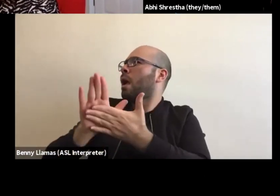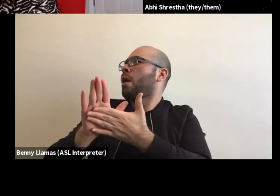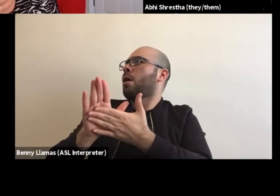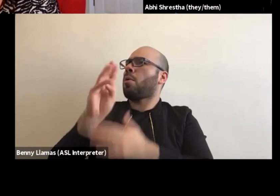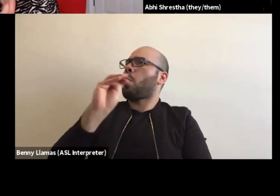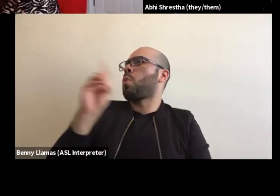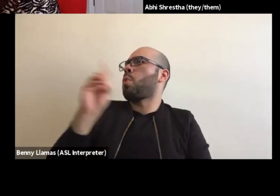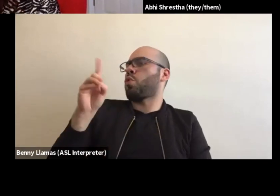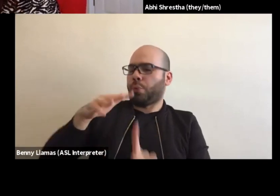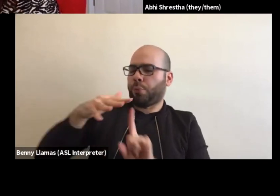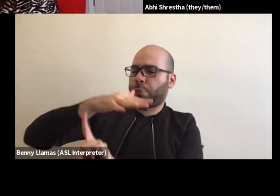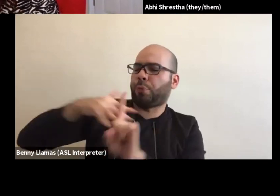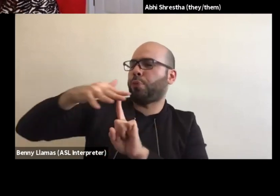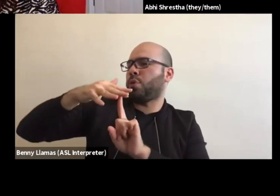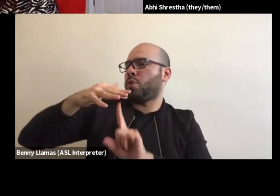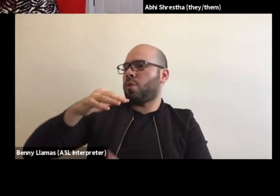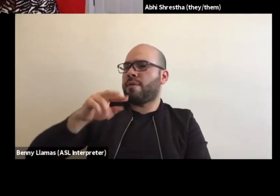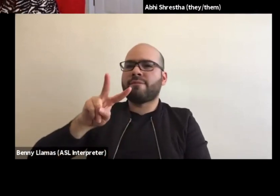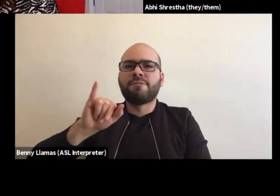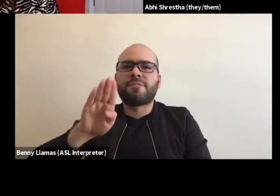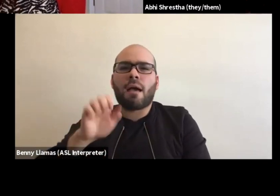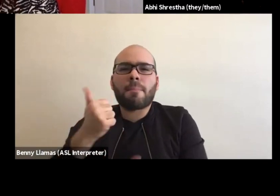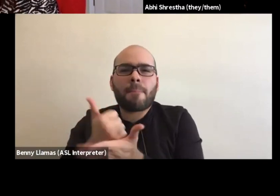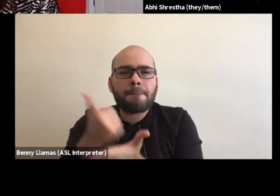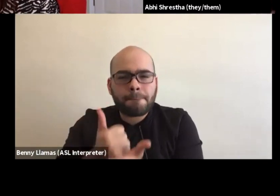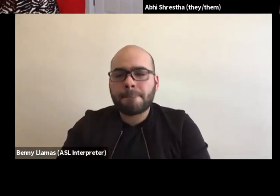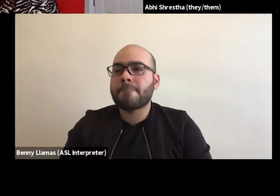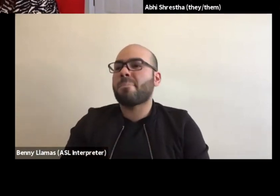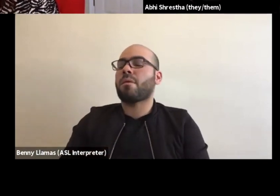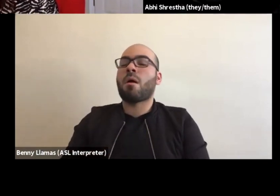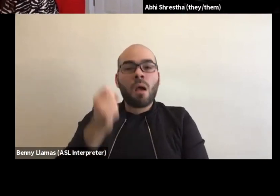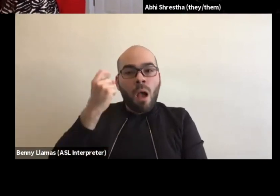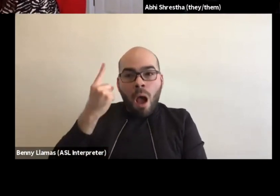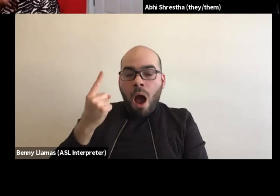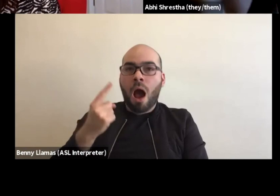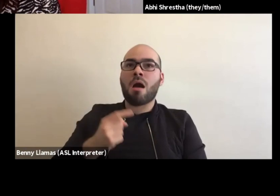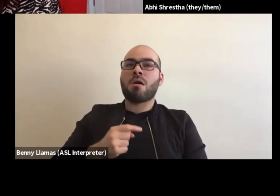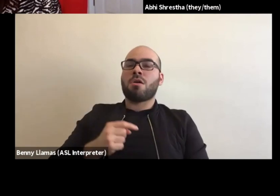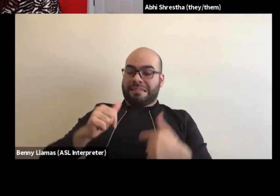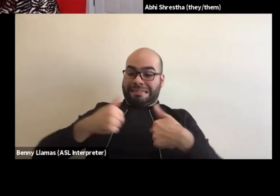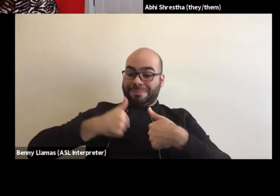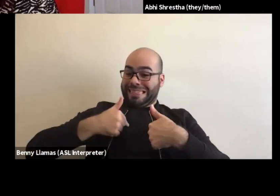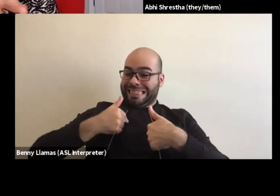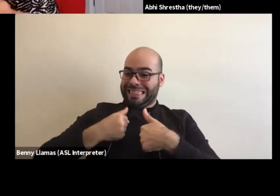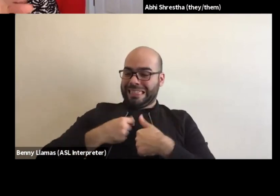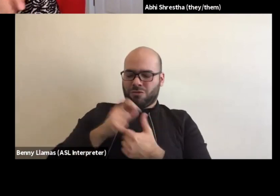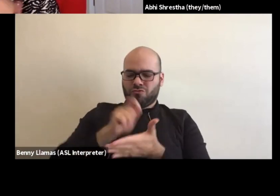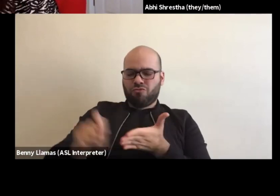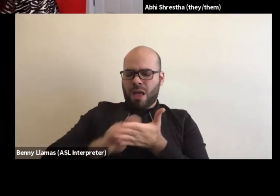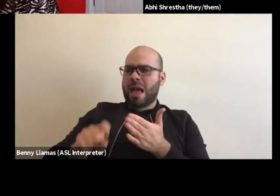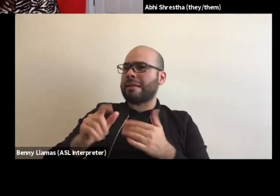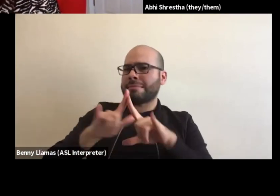And again, it's a free write. And so don't listen to the critic, just keep your pen moving or